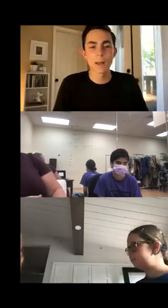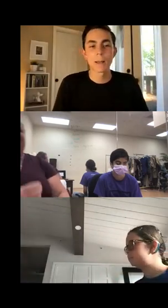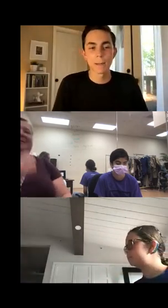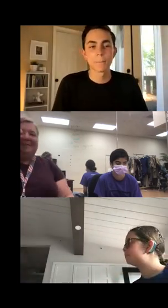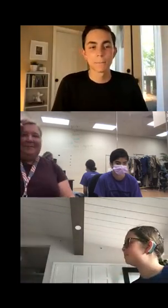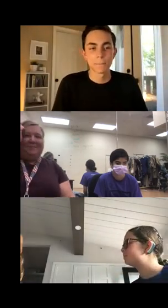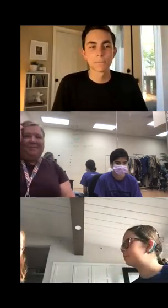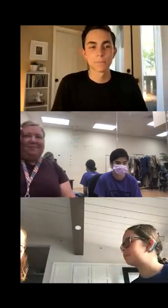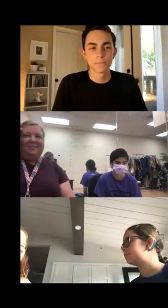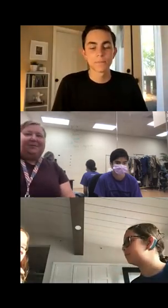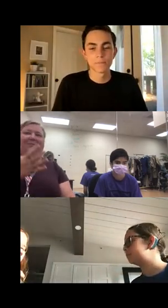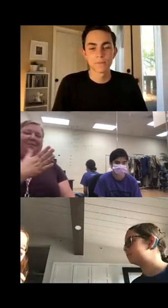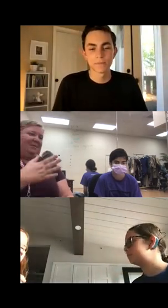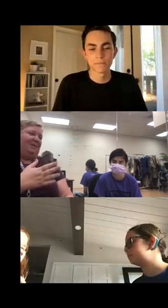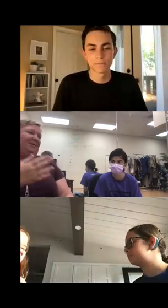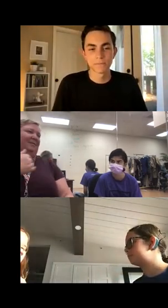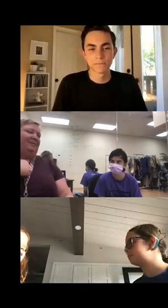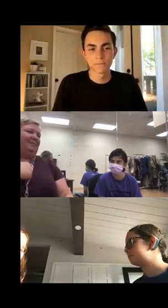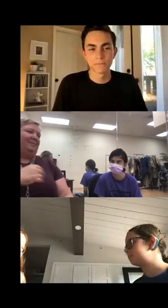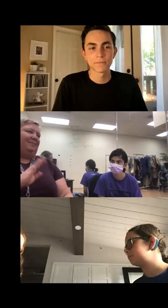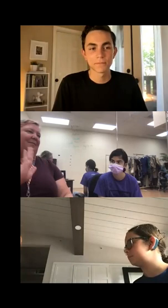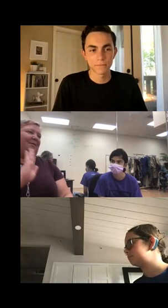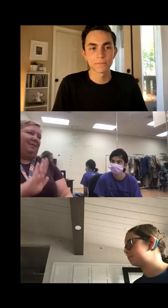name. So,